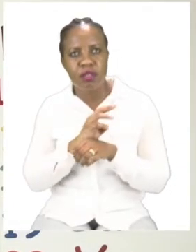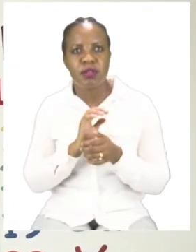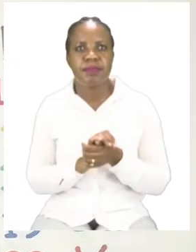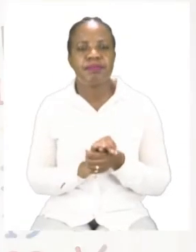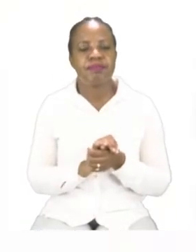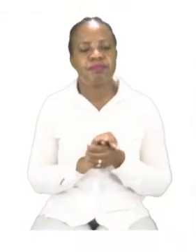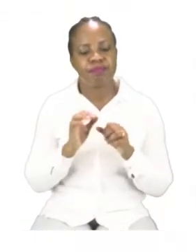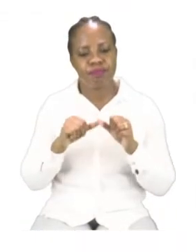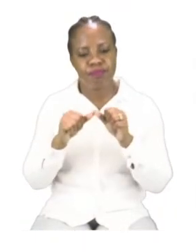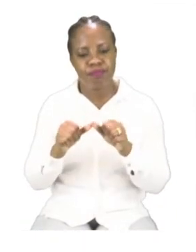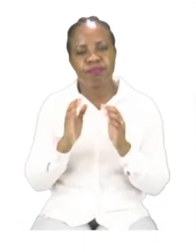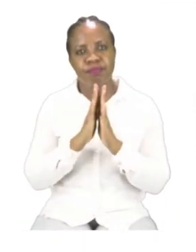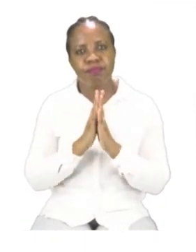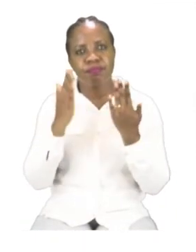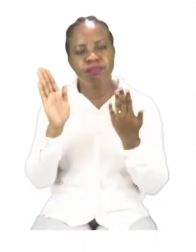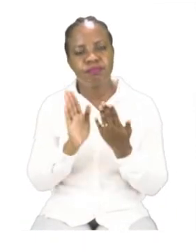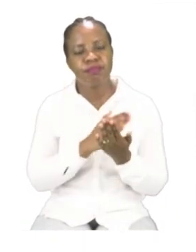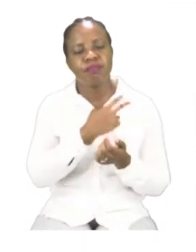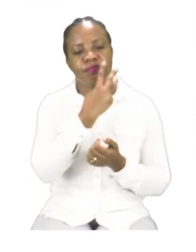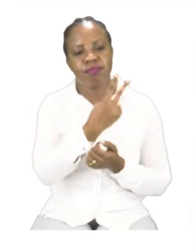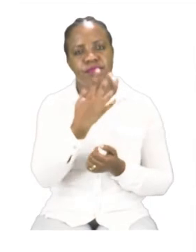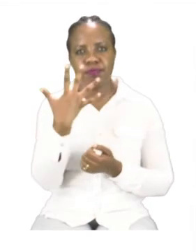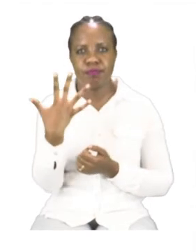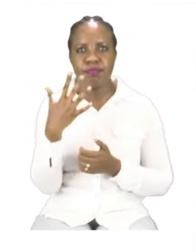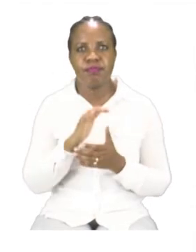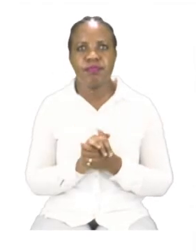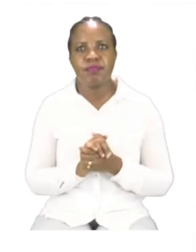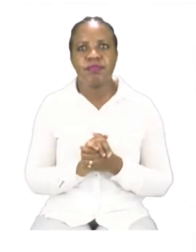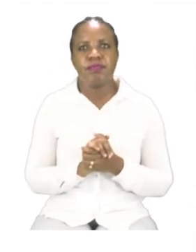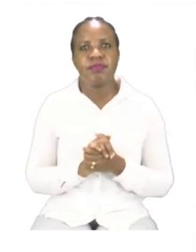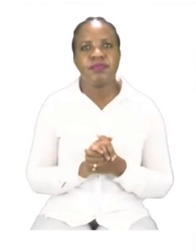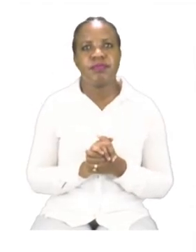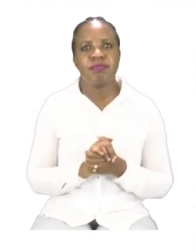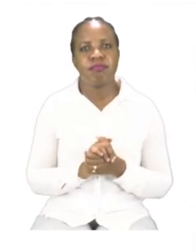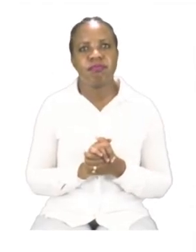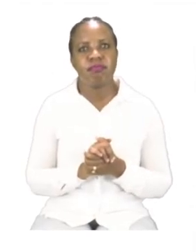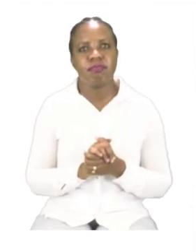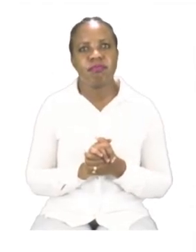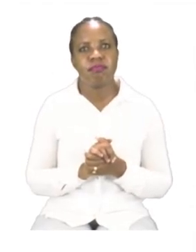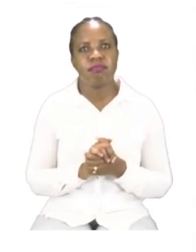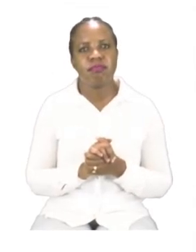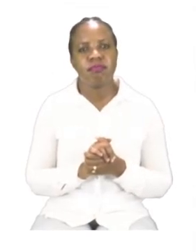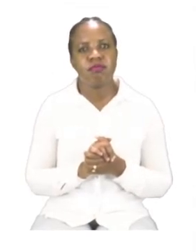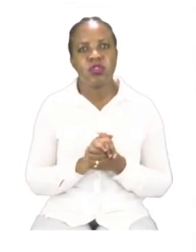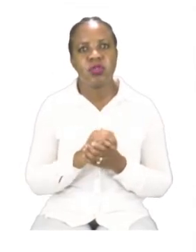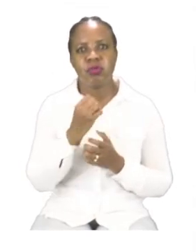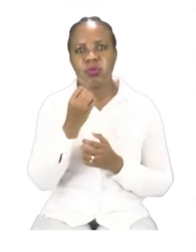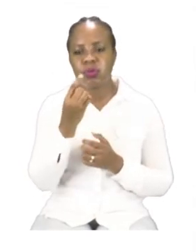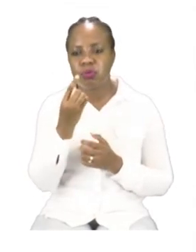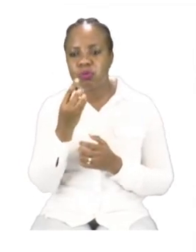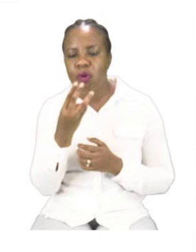25. On page 25, it is going to be our job to do some data